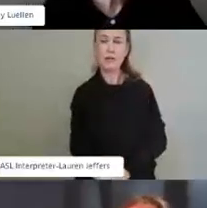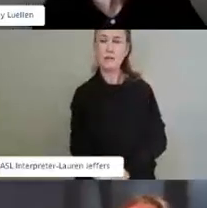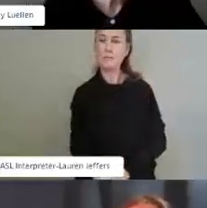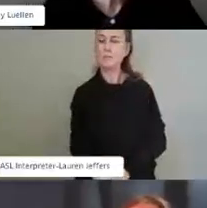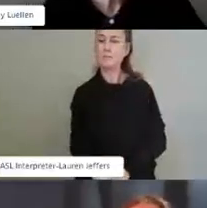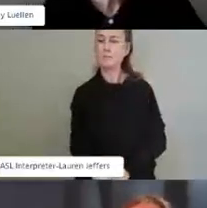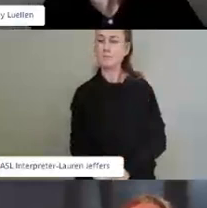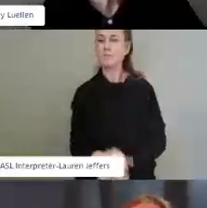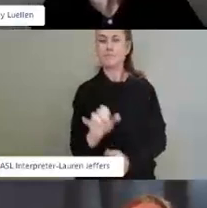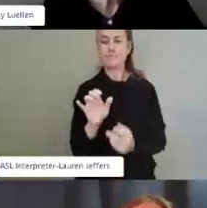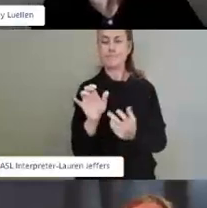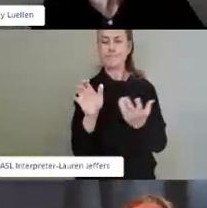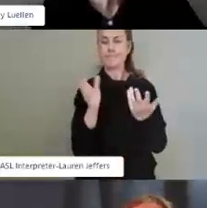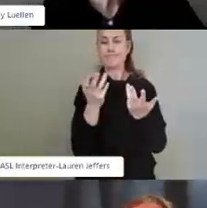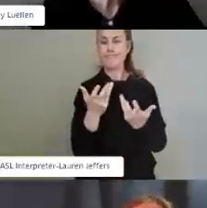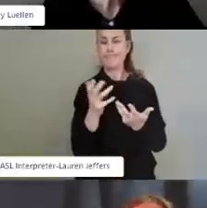That would be it.